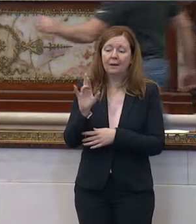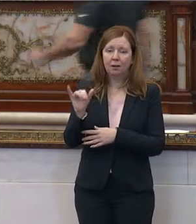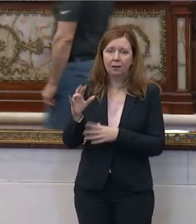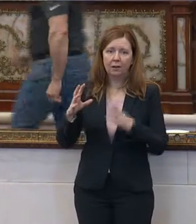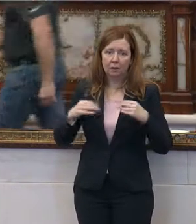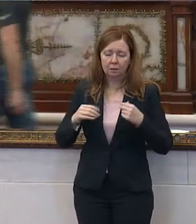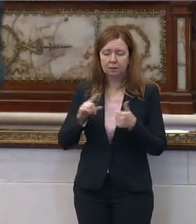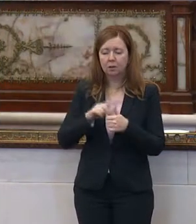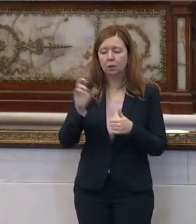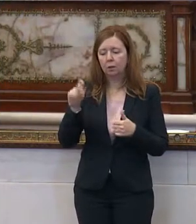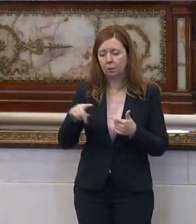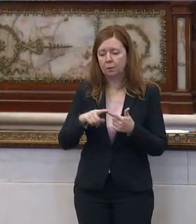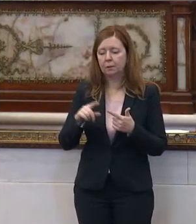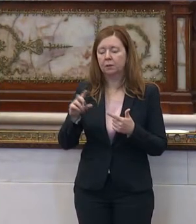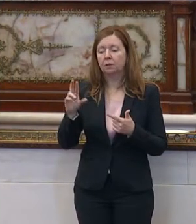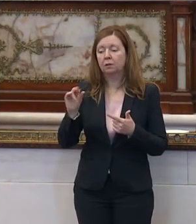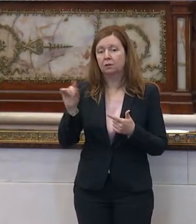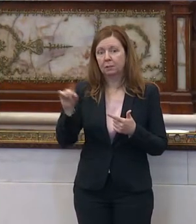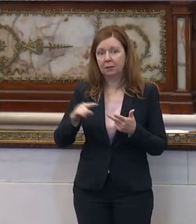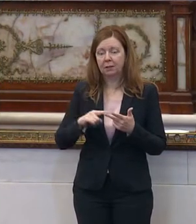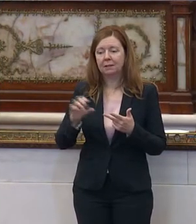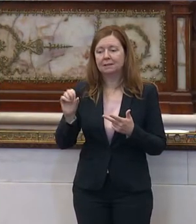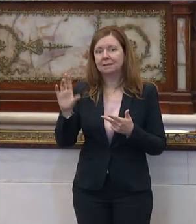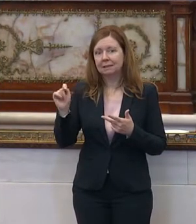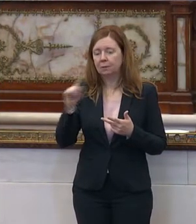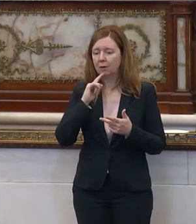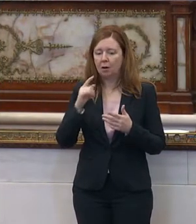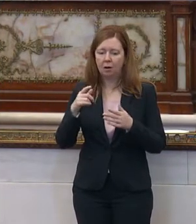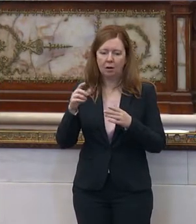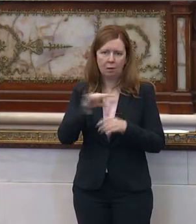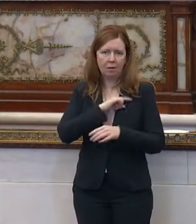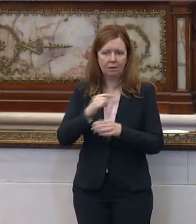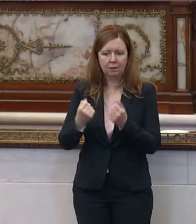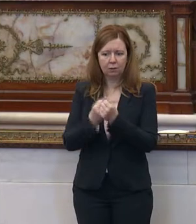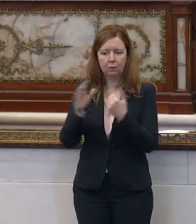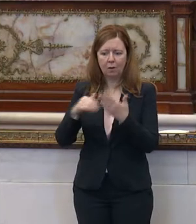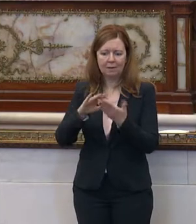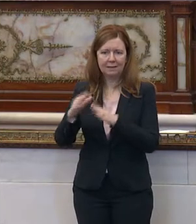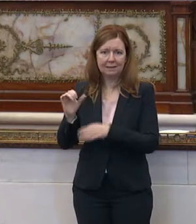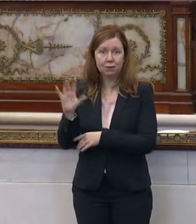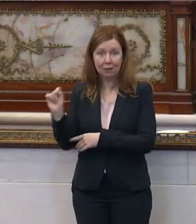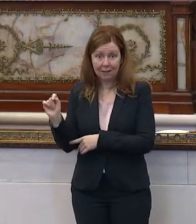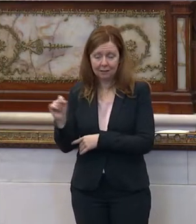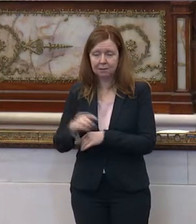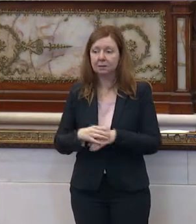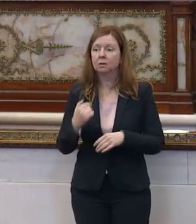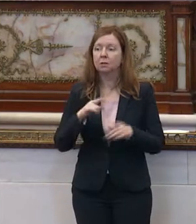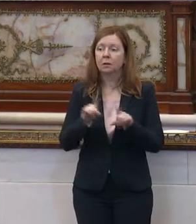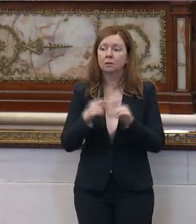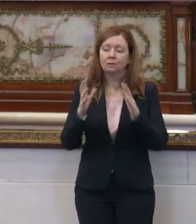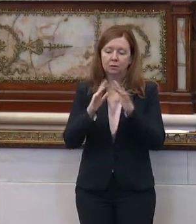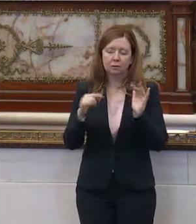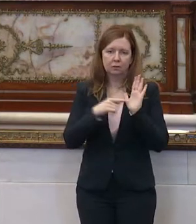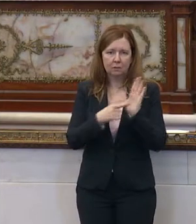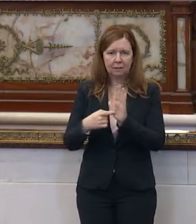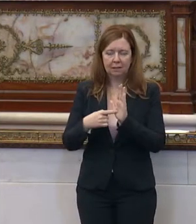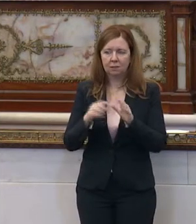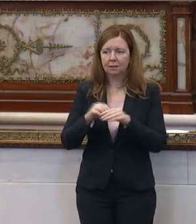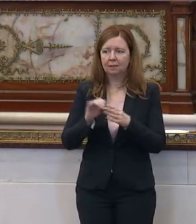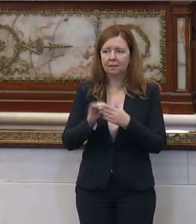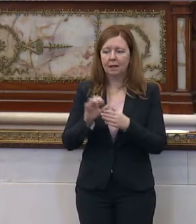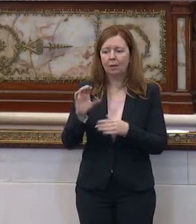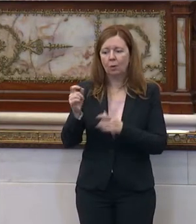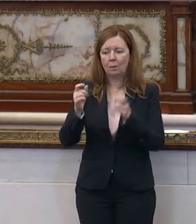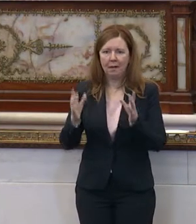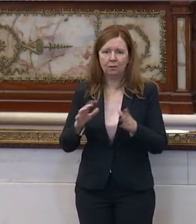Loop, Ramirez, and Siebert, are qualified to support all of the city's credits. We also have diverse representation in that